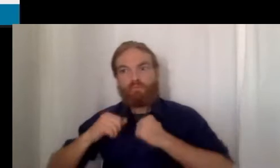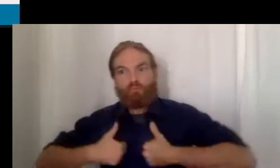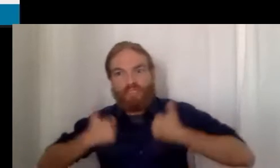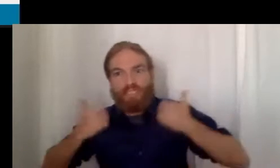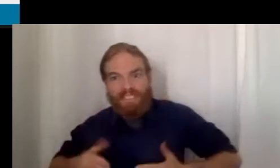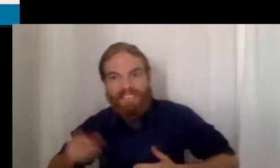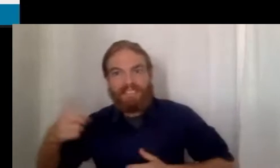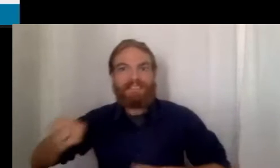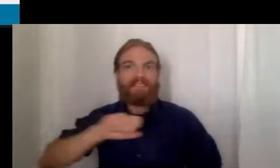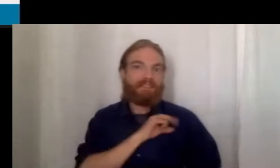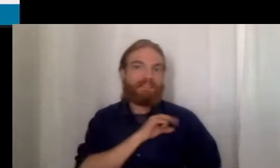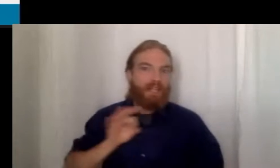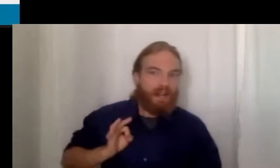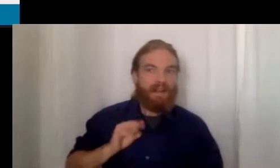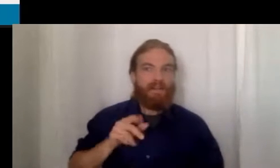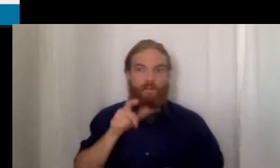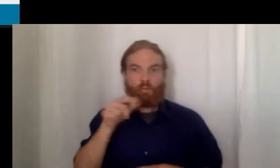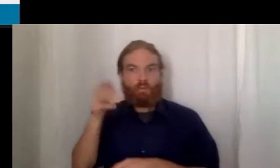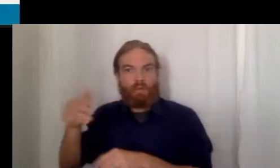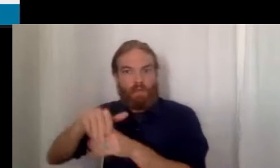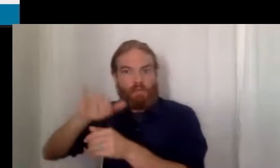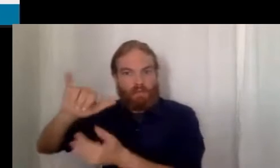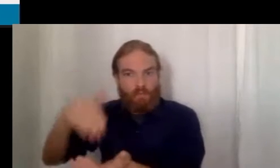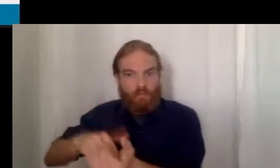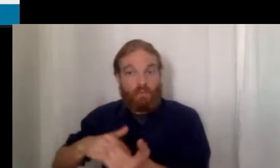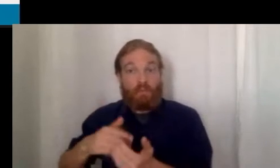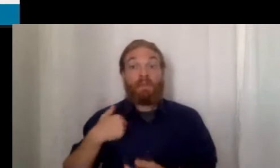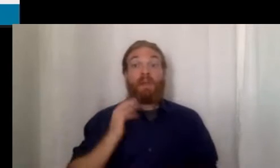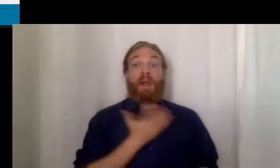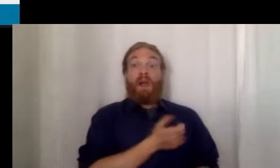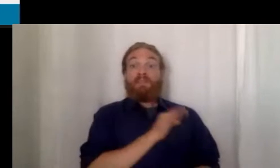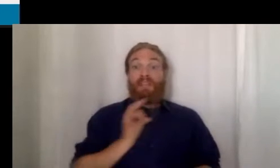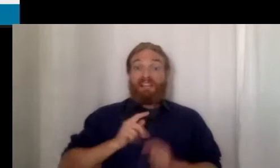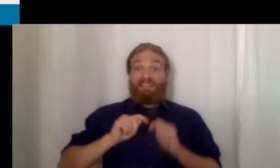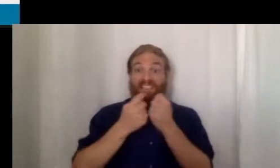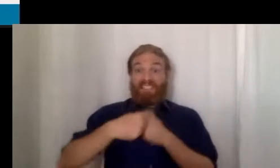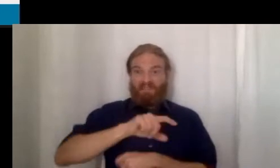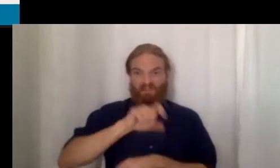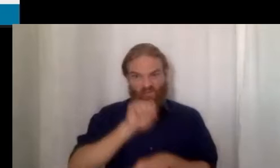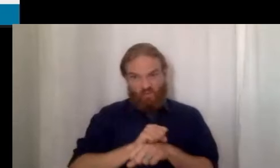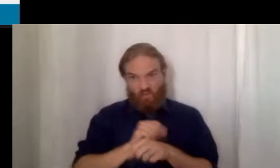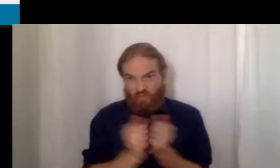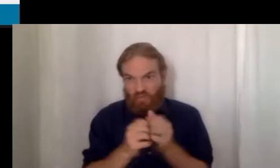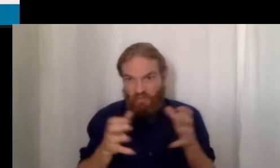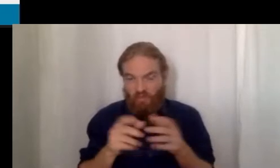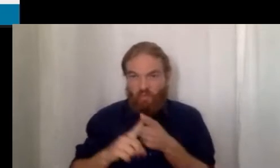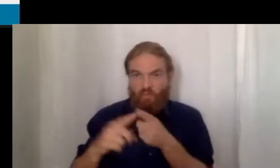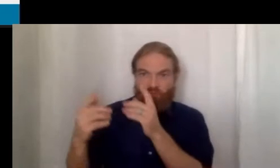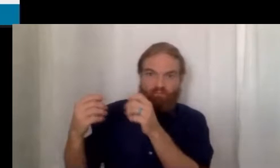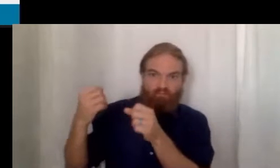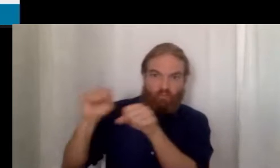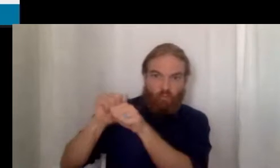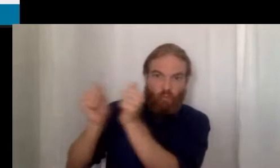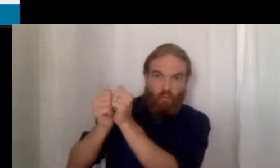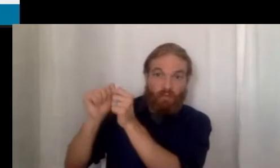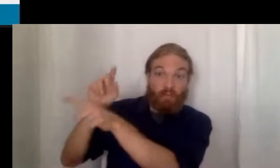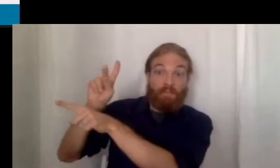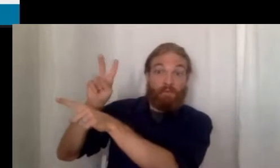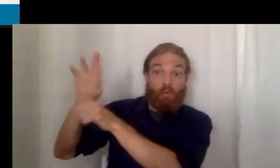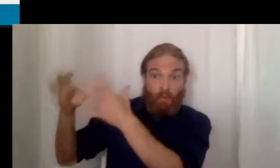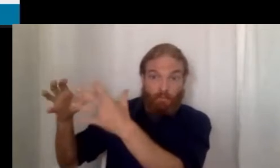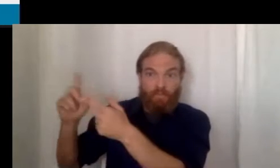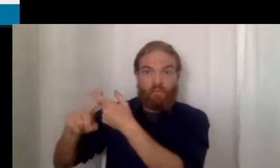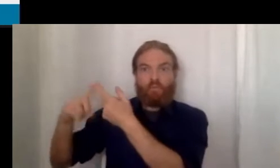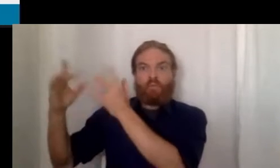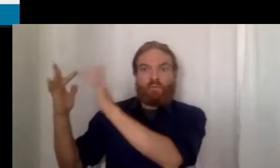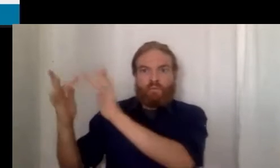with community providers, different physician groups, reaching out, encouraging them to enroll as COVID-19 vaccine providers if they've